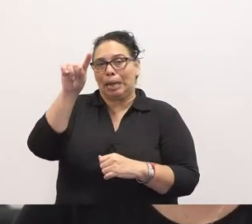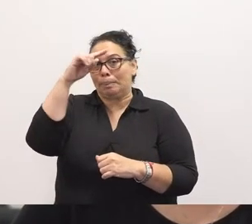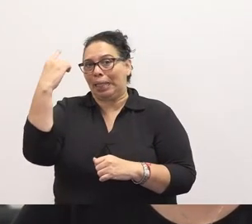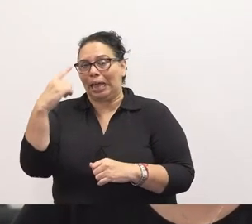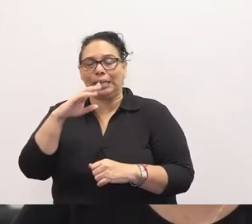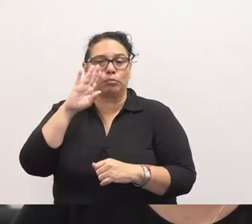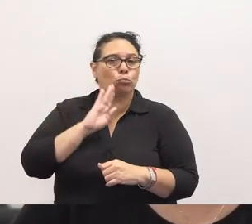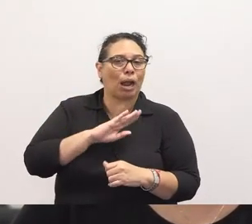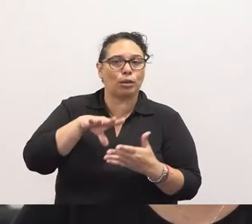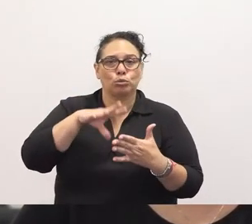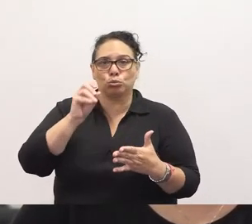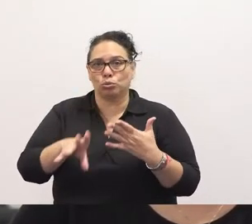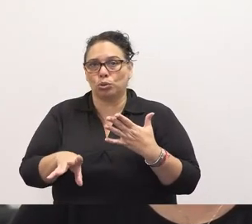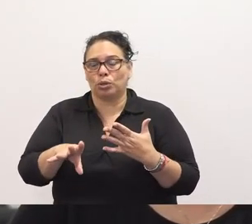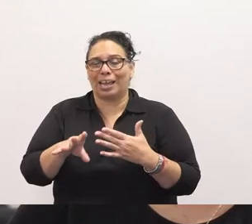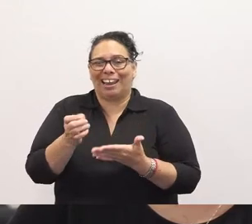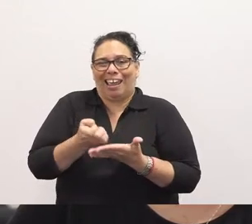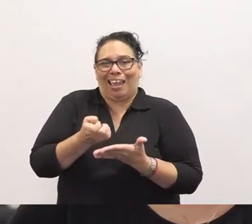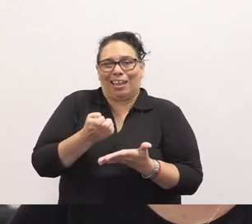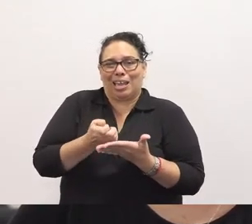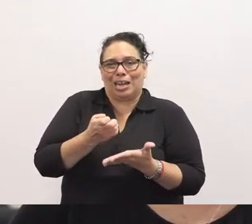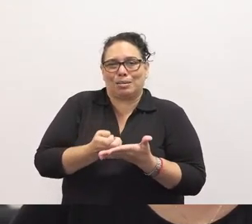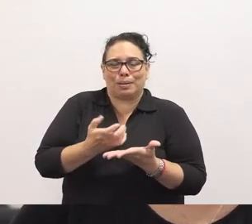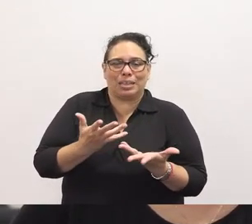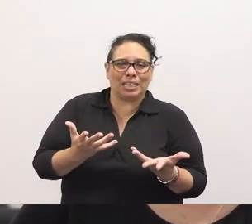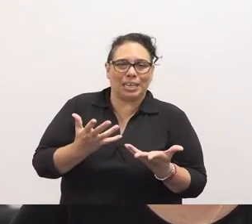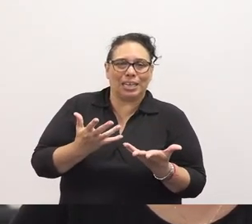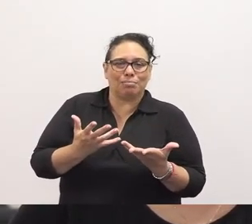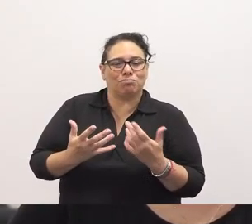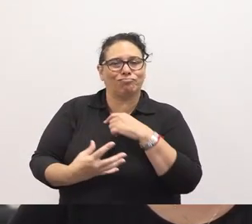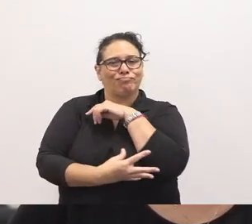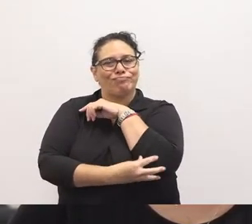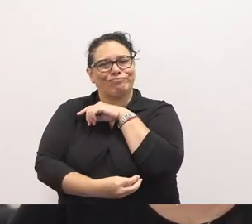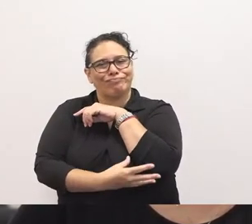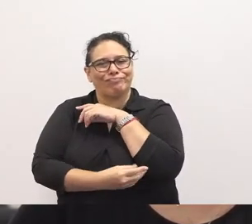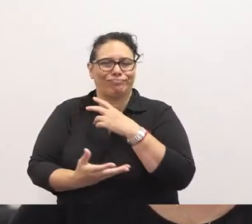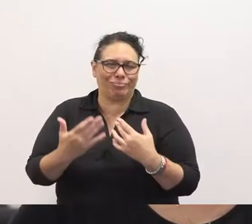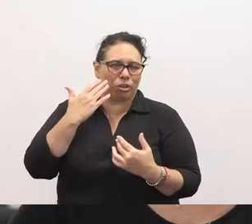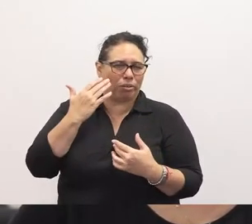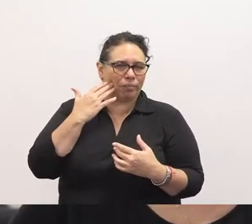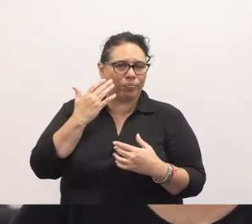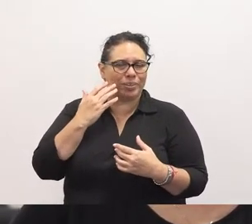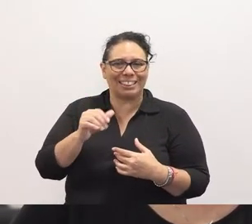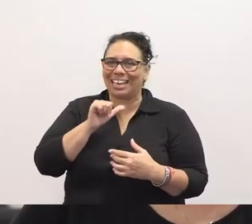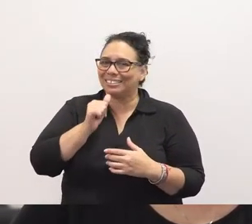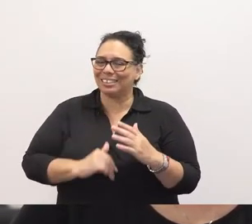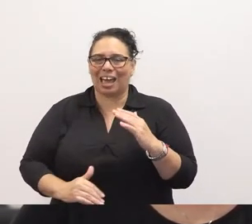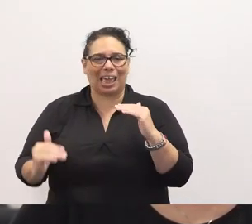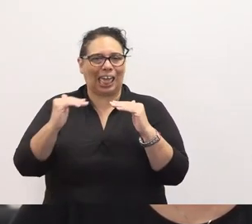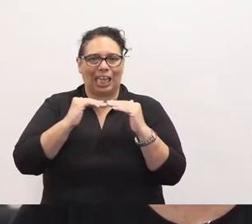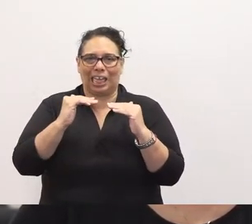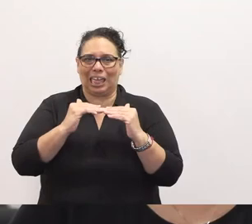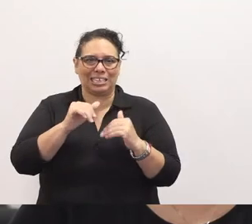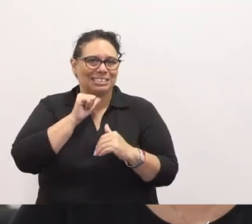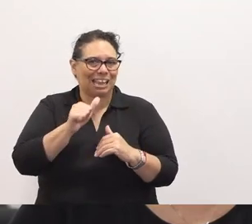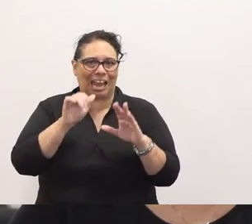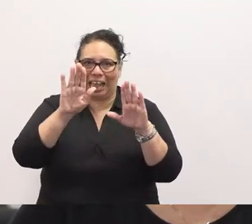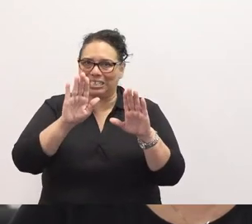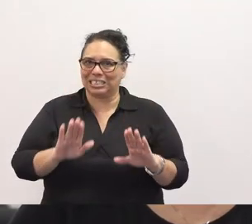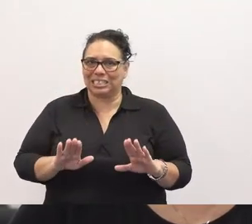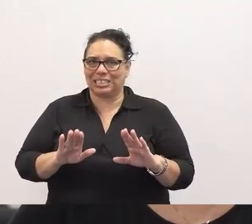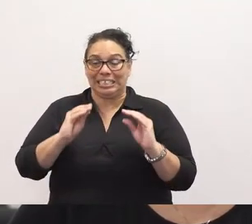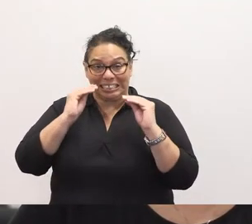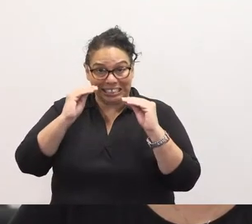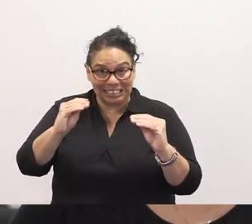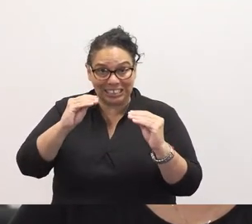our Brown students, and our economically disadvantaged students. That is not equity. That is not excellence. Teach our students to